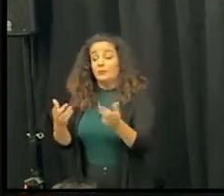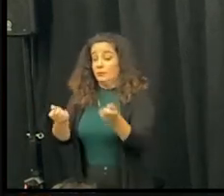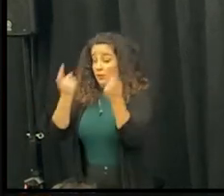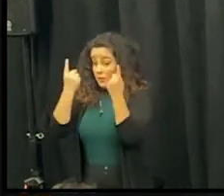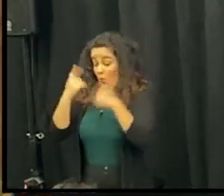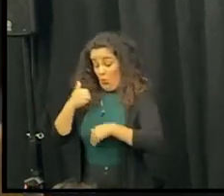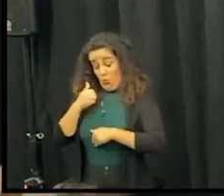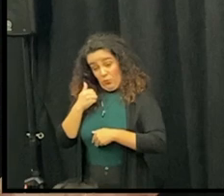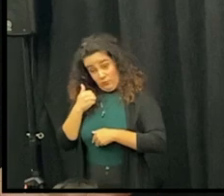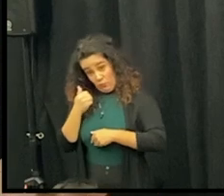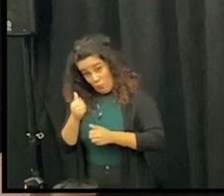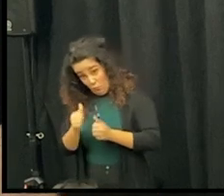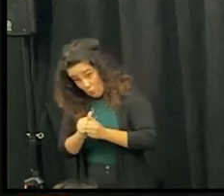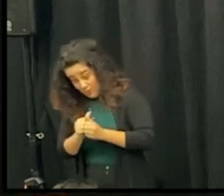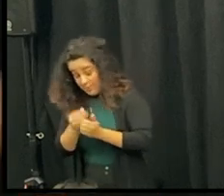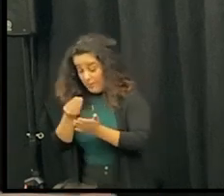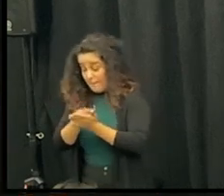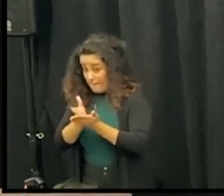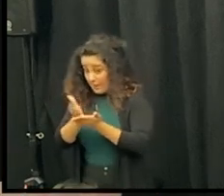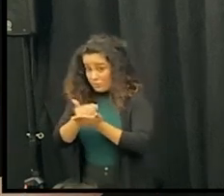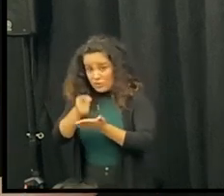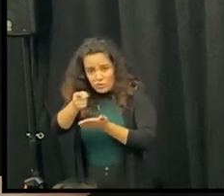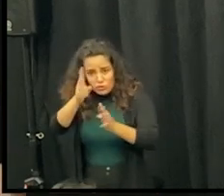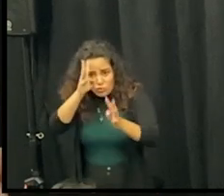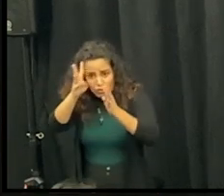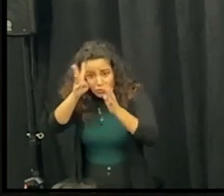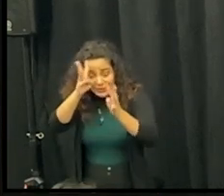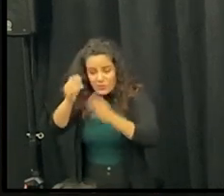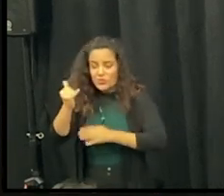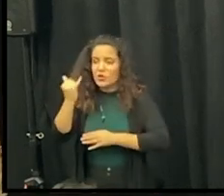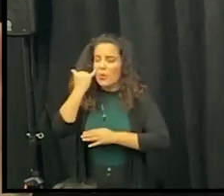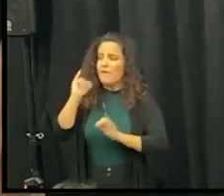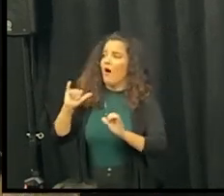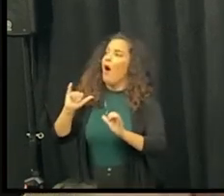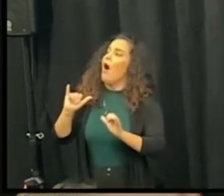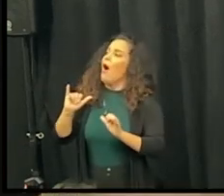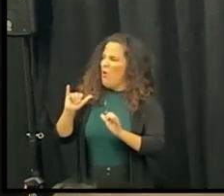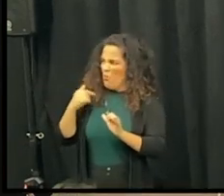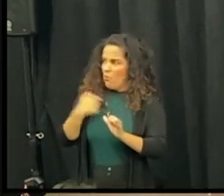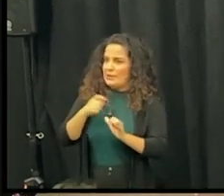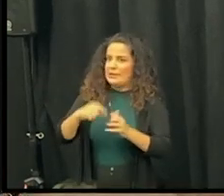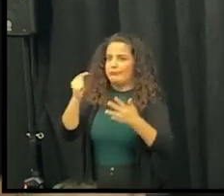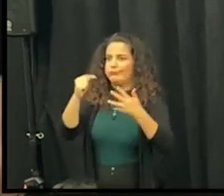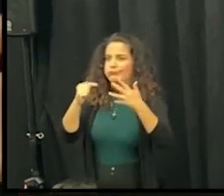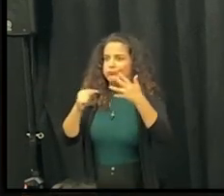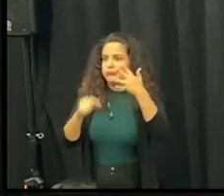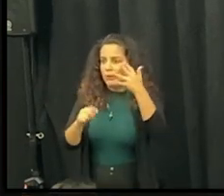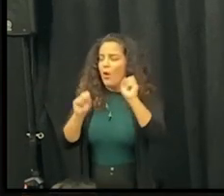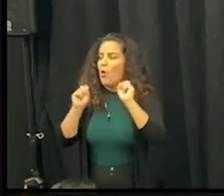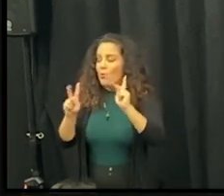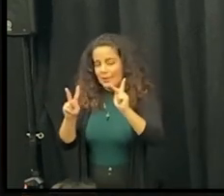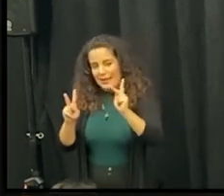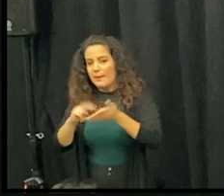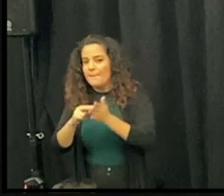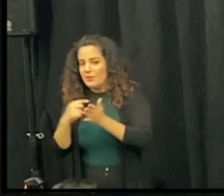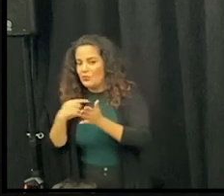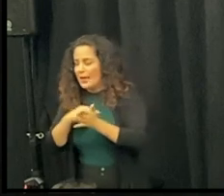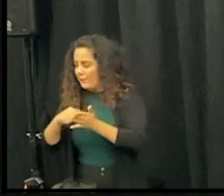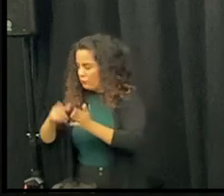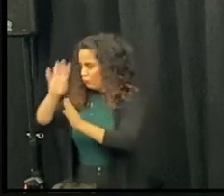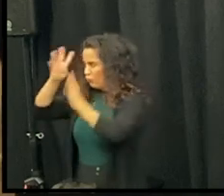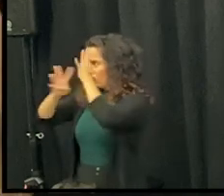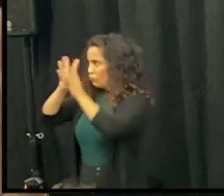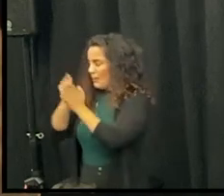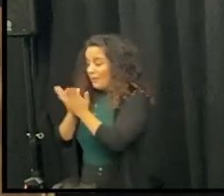budgets, you create them. So if you standardize a line, it's going to become a standard practice for the industry. We're seeing that happen more and more.